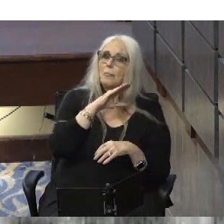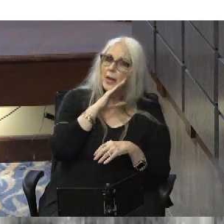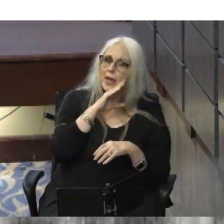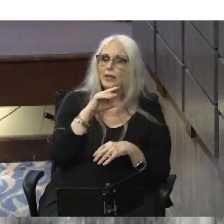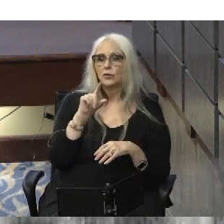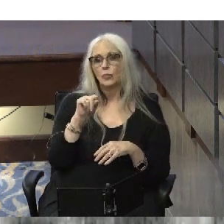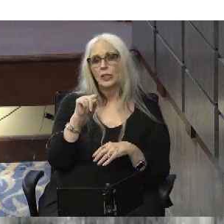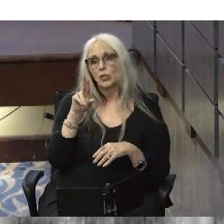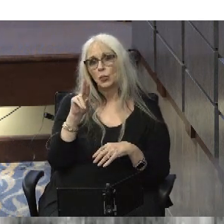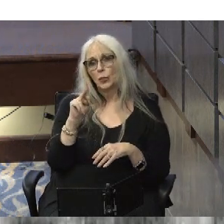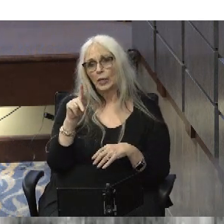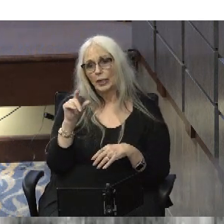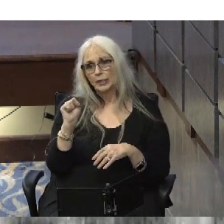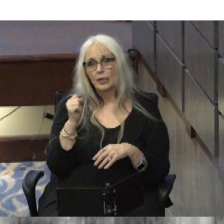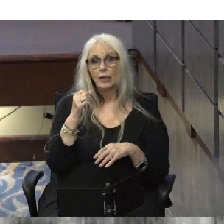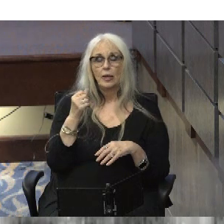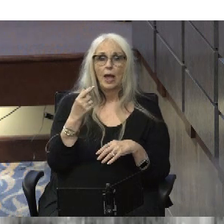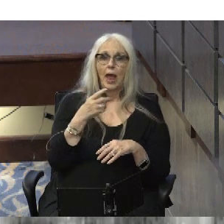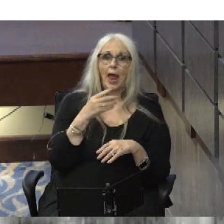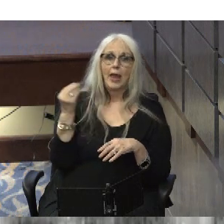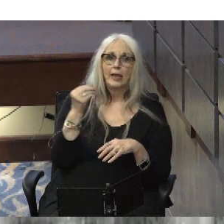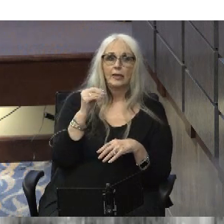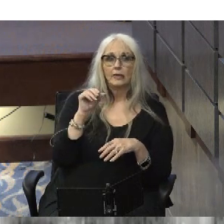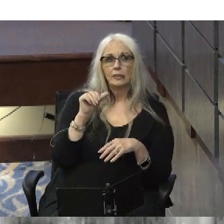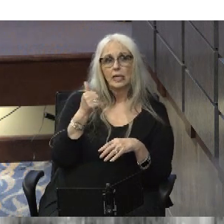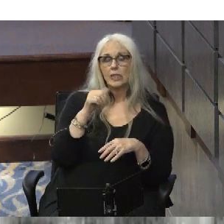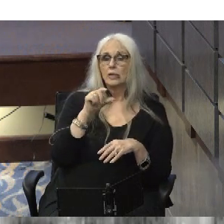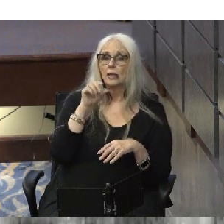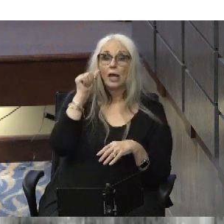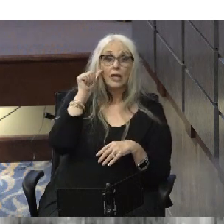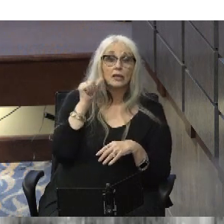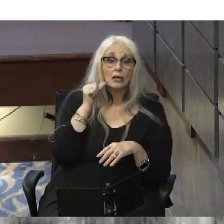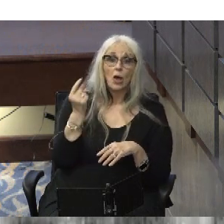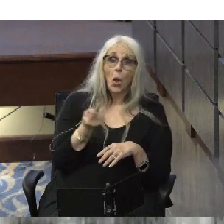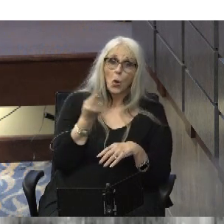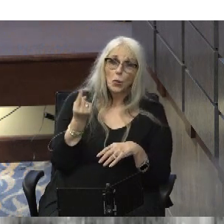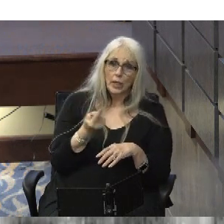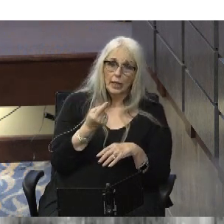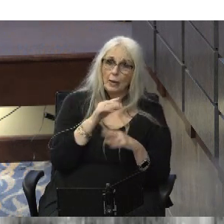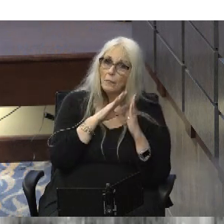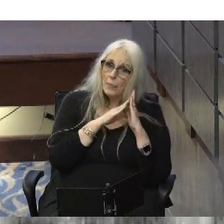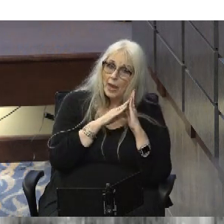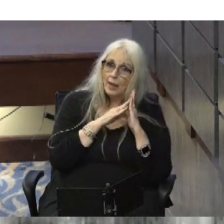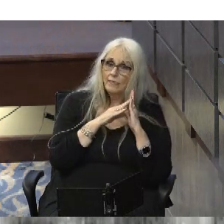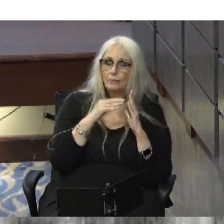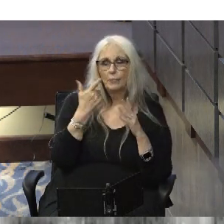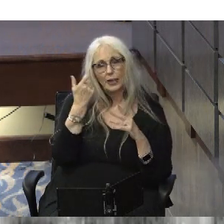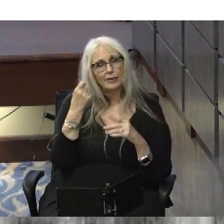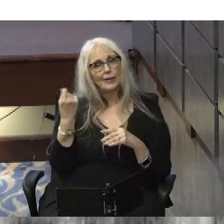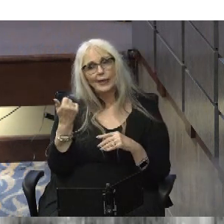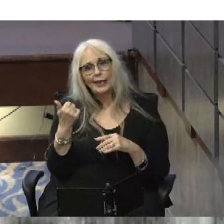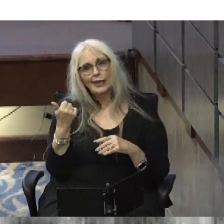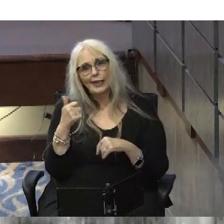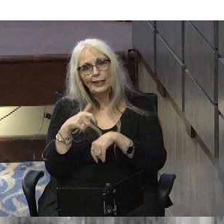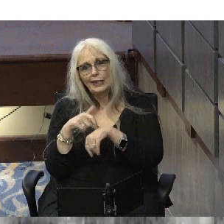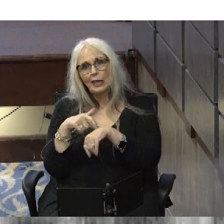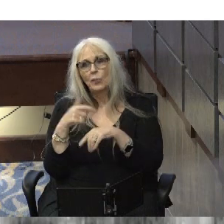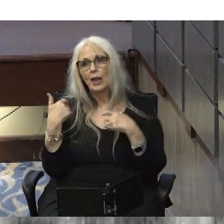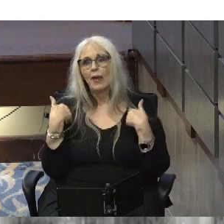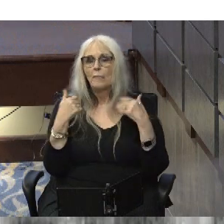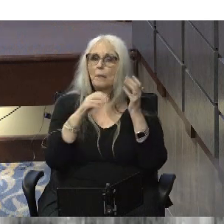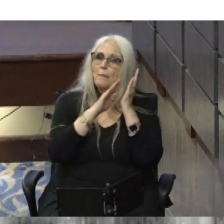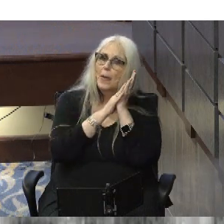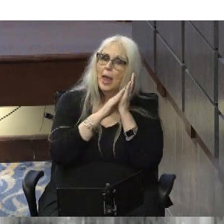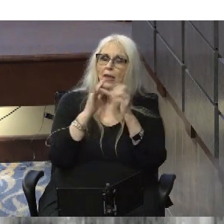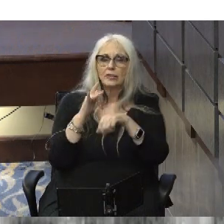then 10 adult-only beds, because this point-in-time survey showed that on any given night, we do have beds available